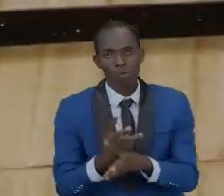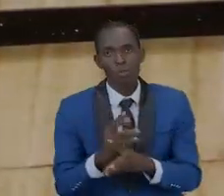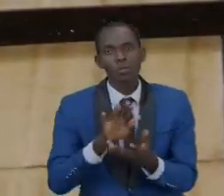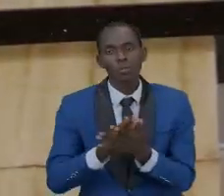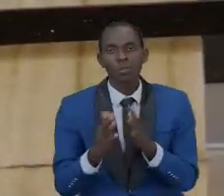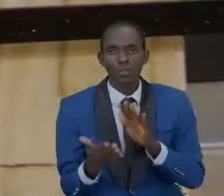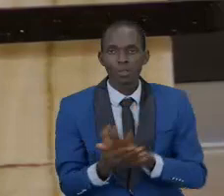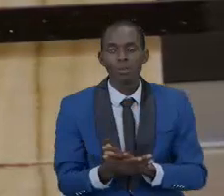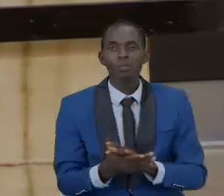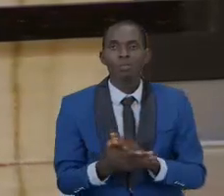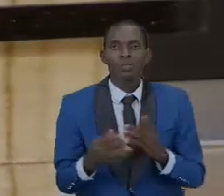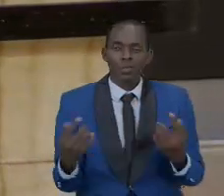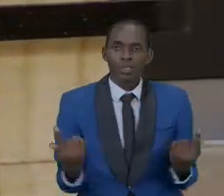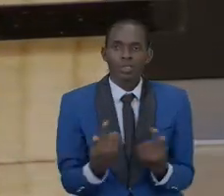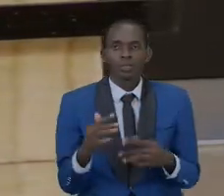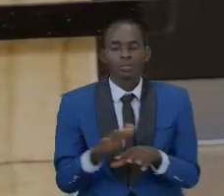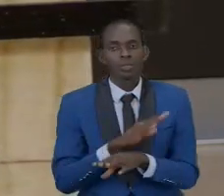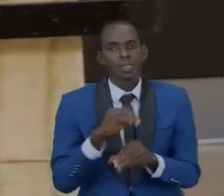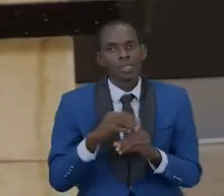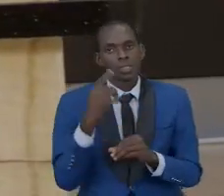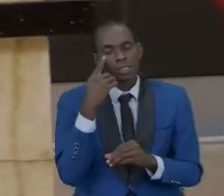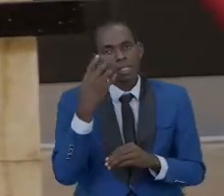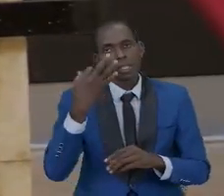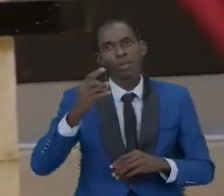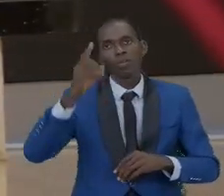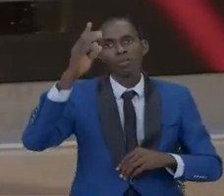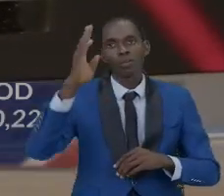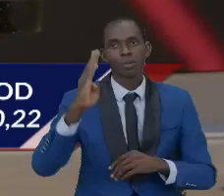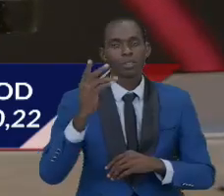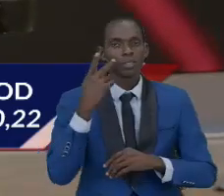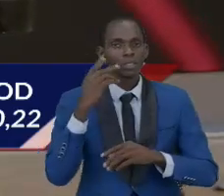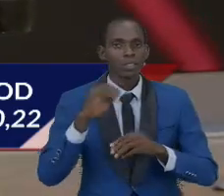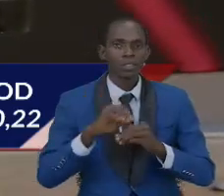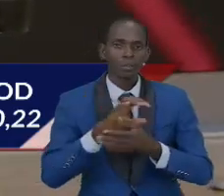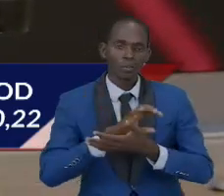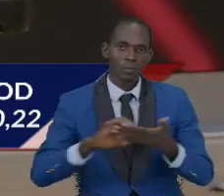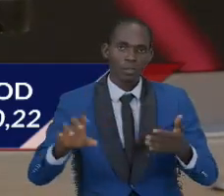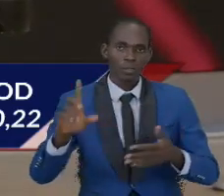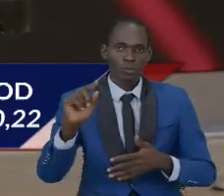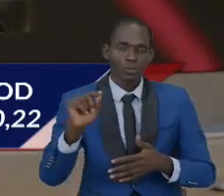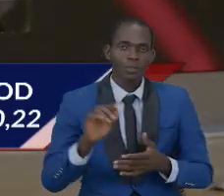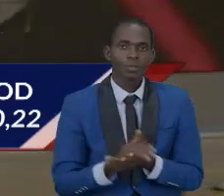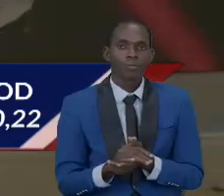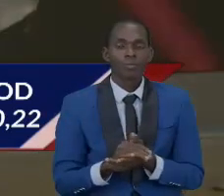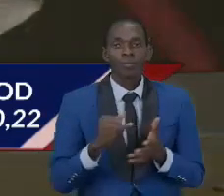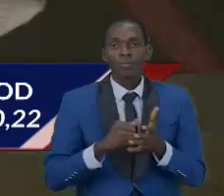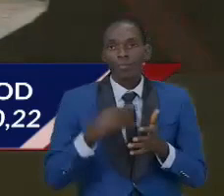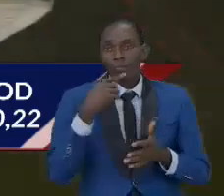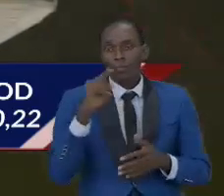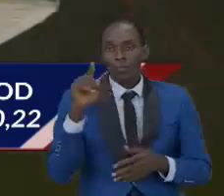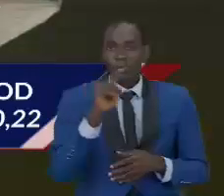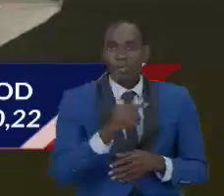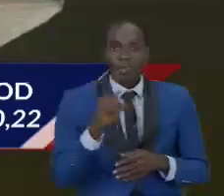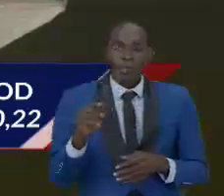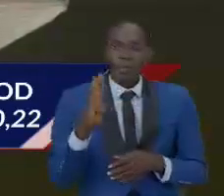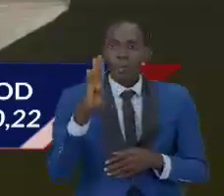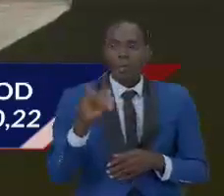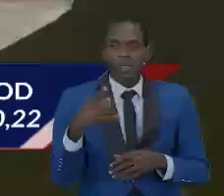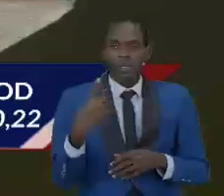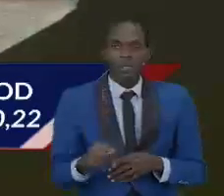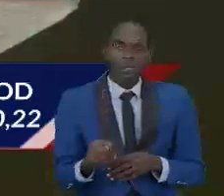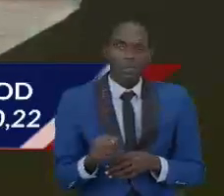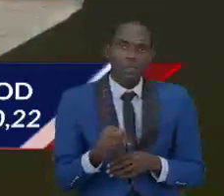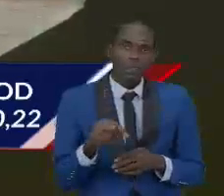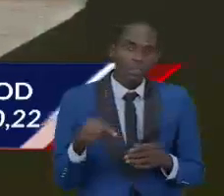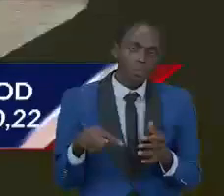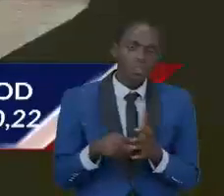here in the sight of God look at verse 20 in verse 20 he tells us therefore by the Deeds of the